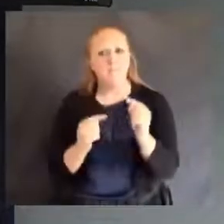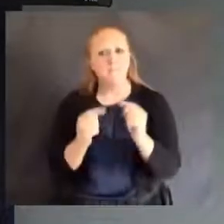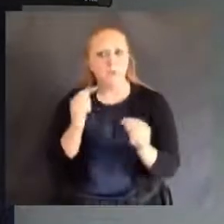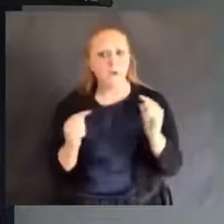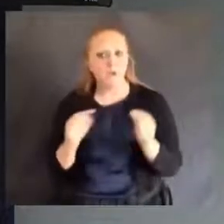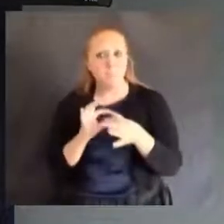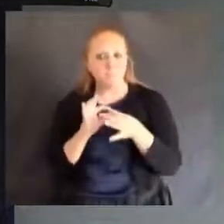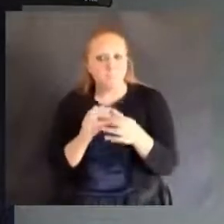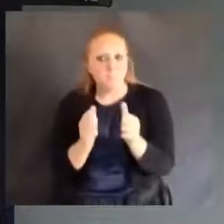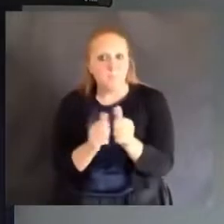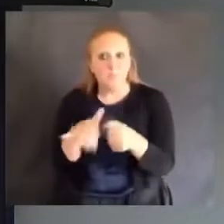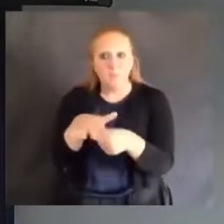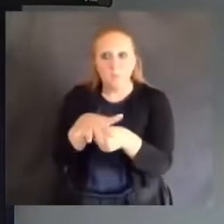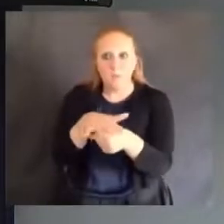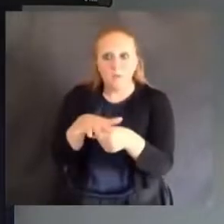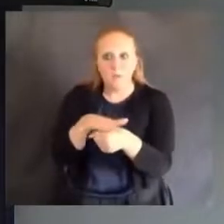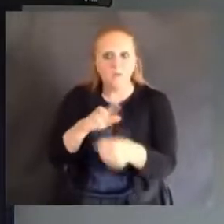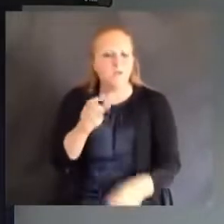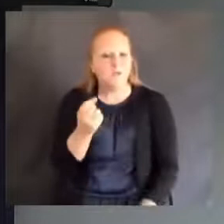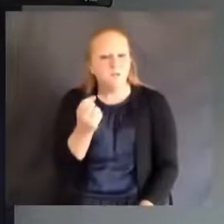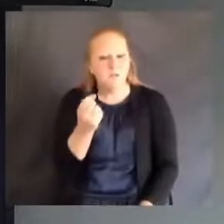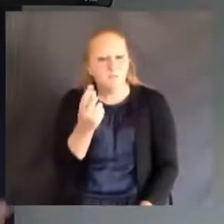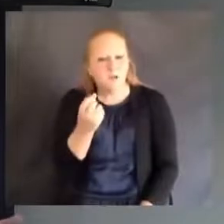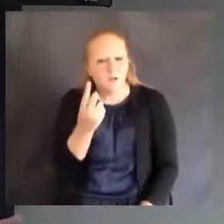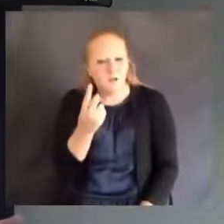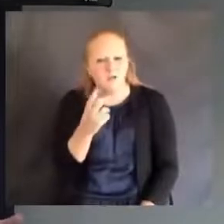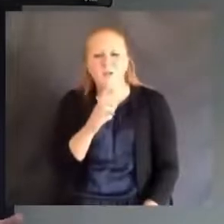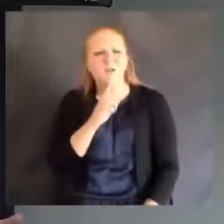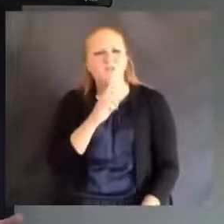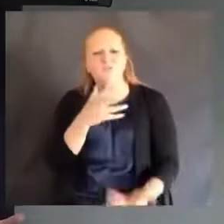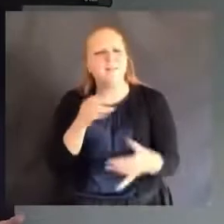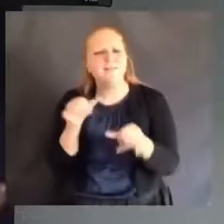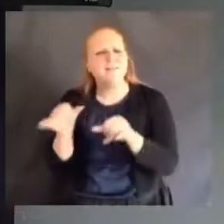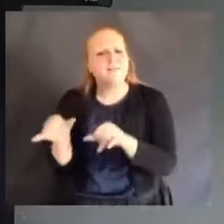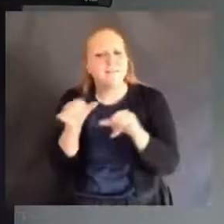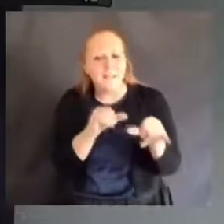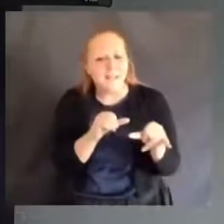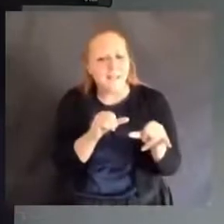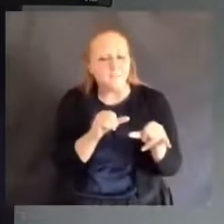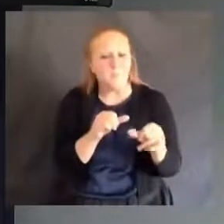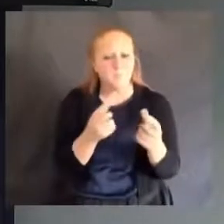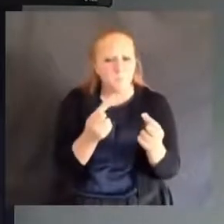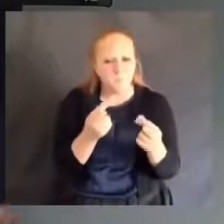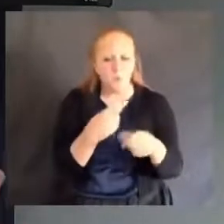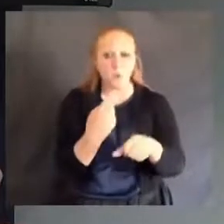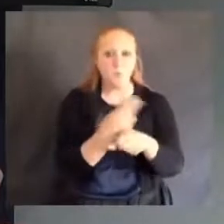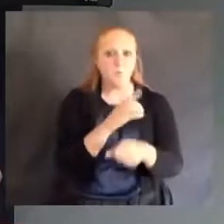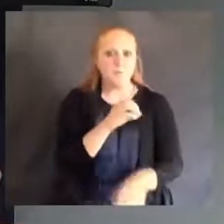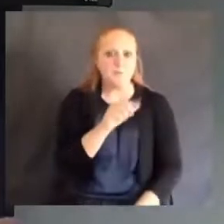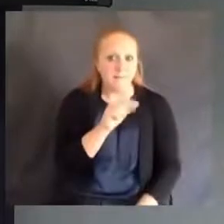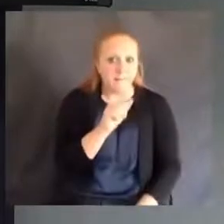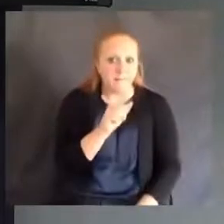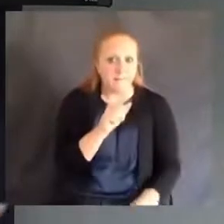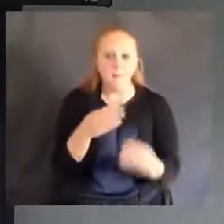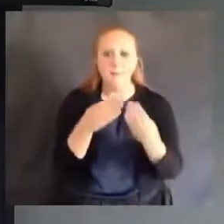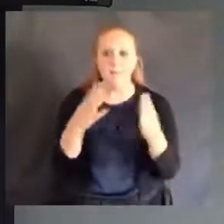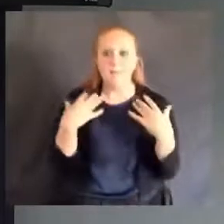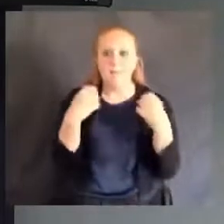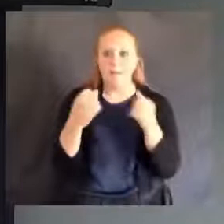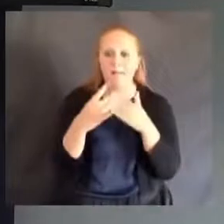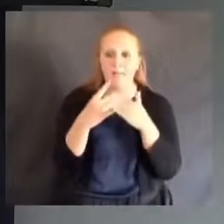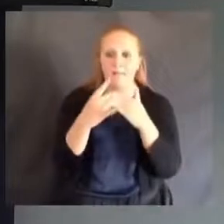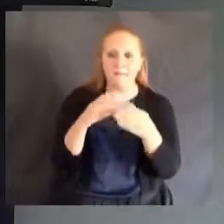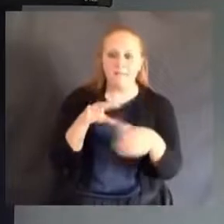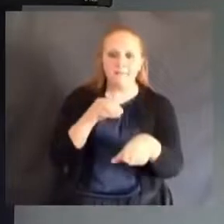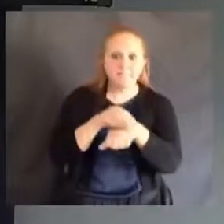but they're basically, in many cases, the same, using the data and using public health guidance. We've had Commissioner Zucker present and work